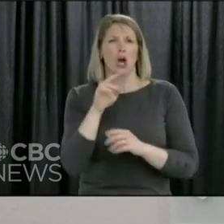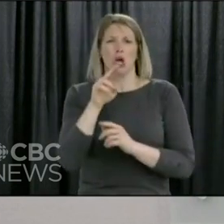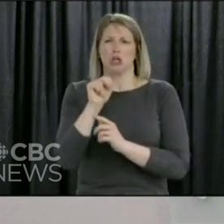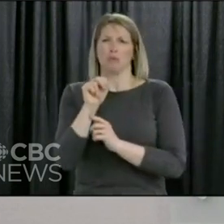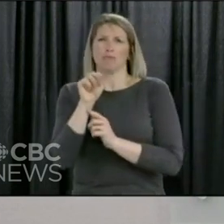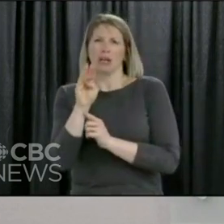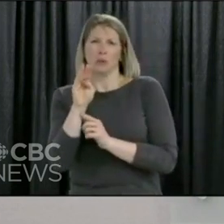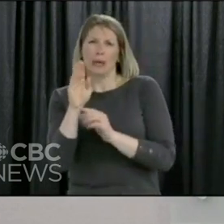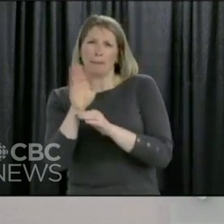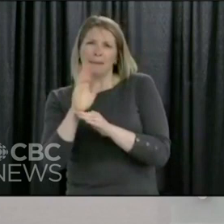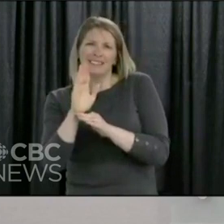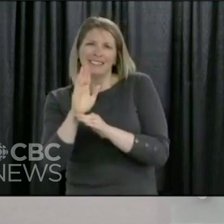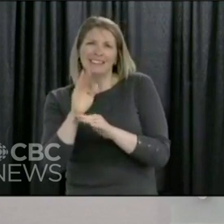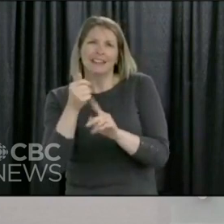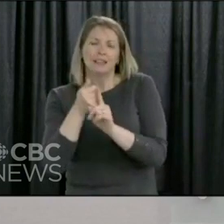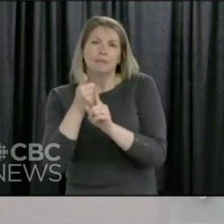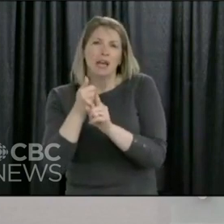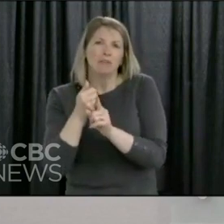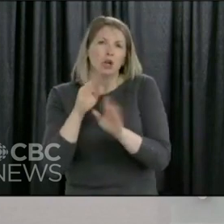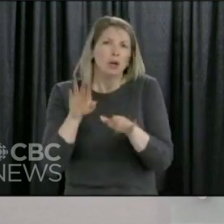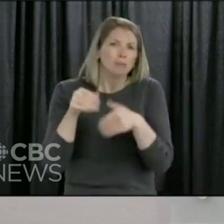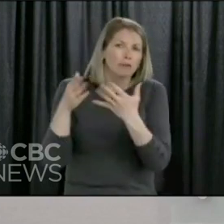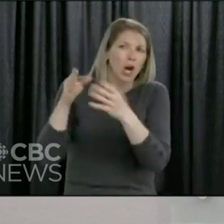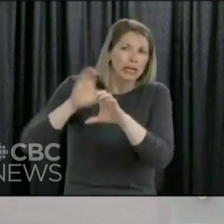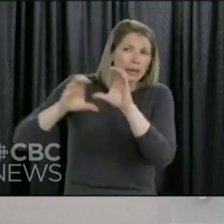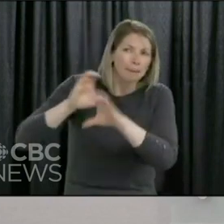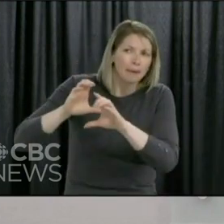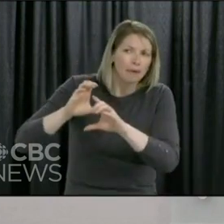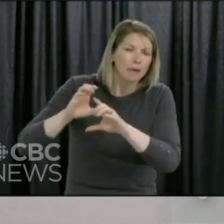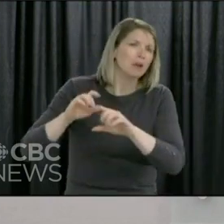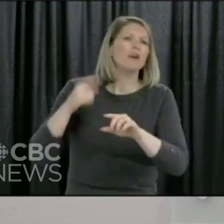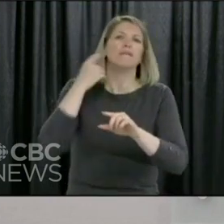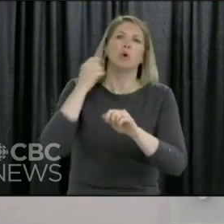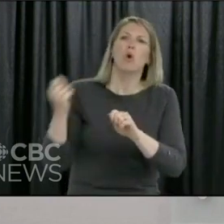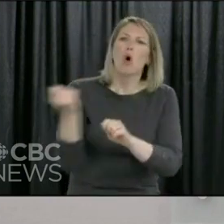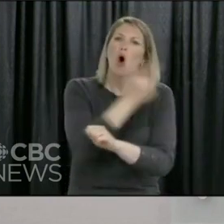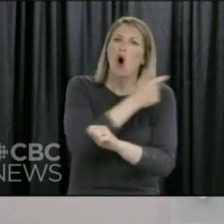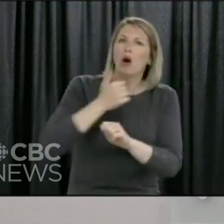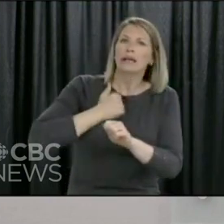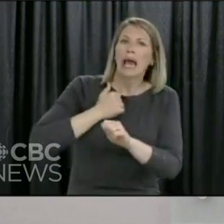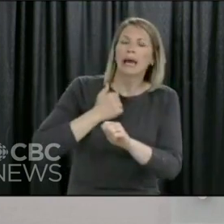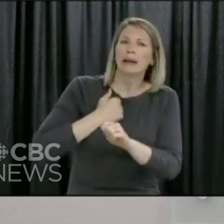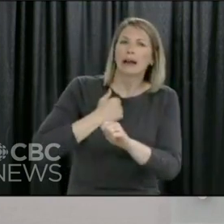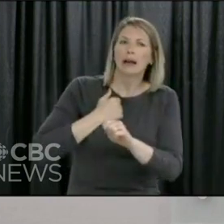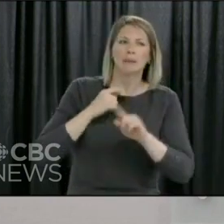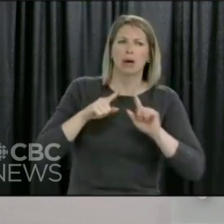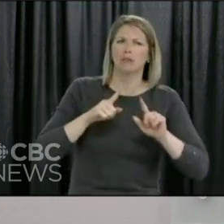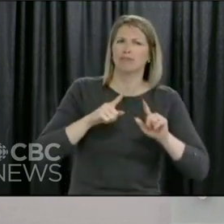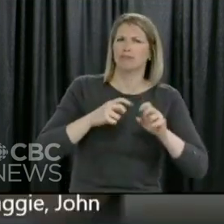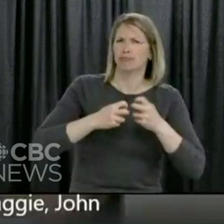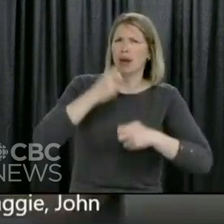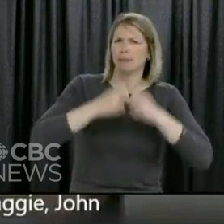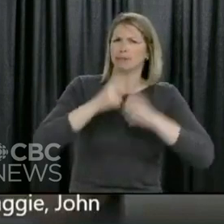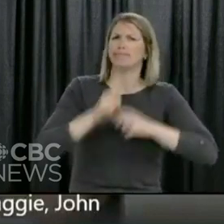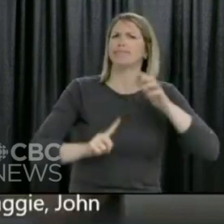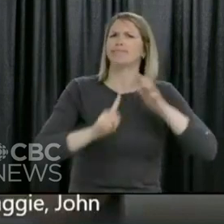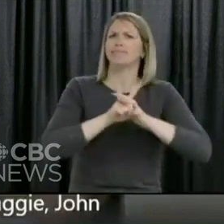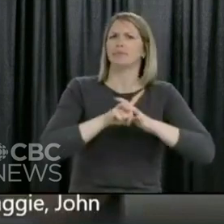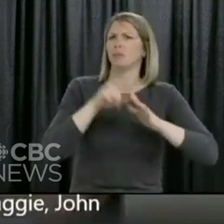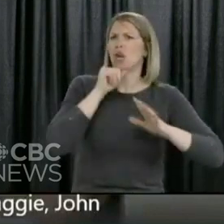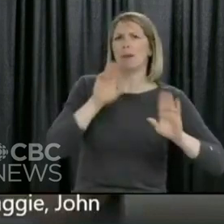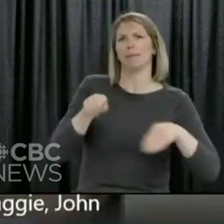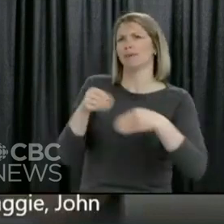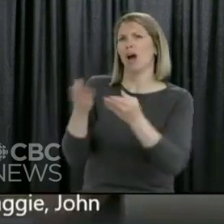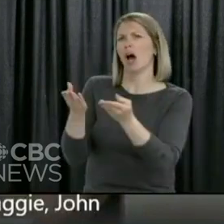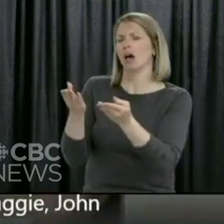Canada, and I was curious how that has gone through. That hasn't quite panned out yet from New Brunswick.